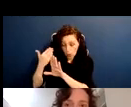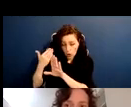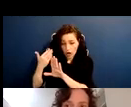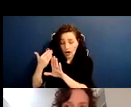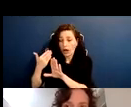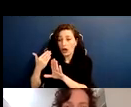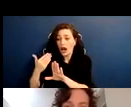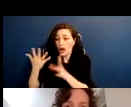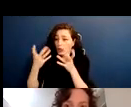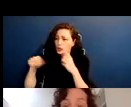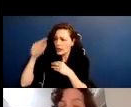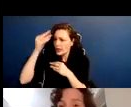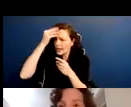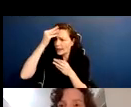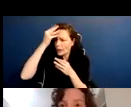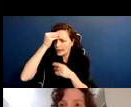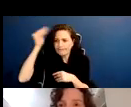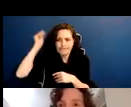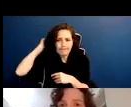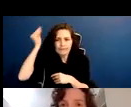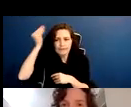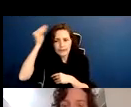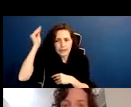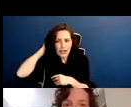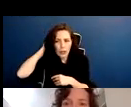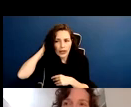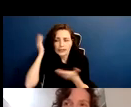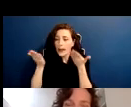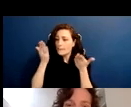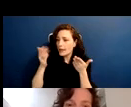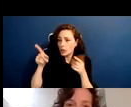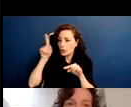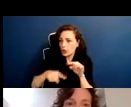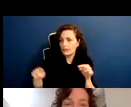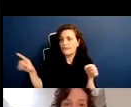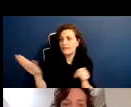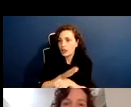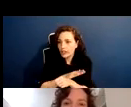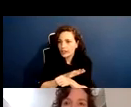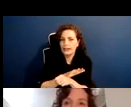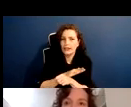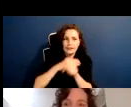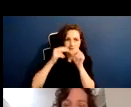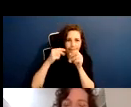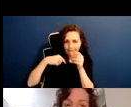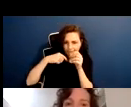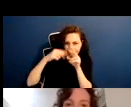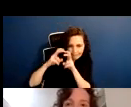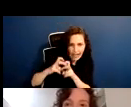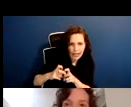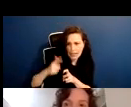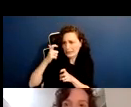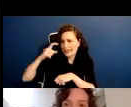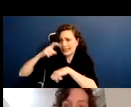some of the takeaways that maybe we weren't even able to fully explore in this short, short time. No matter